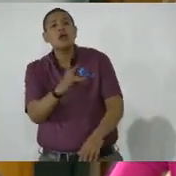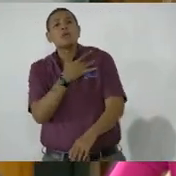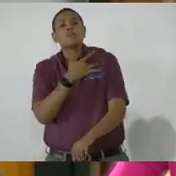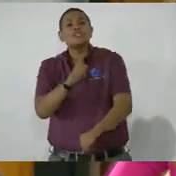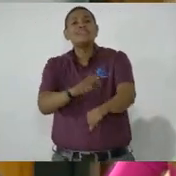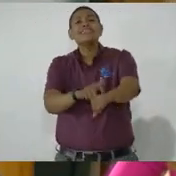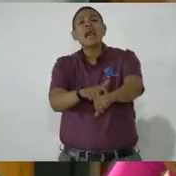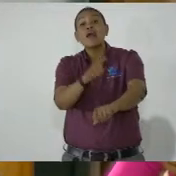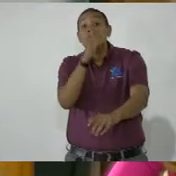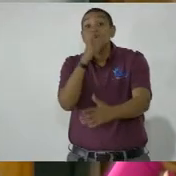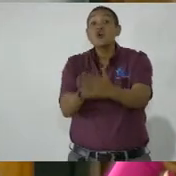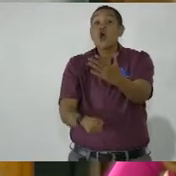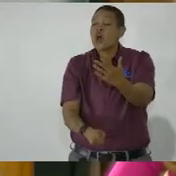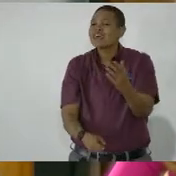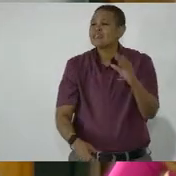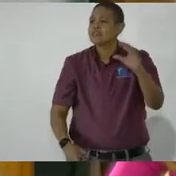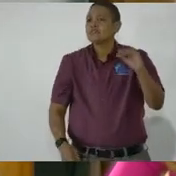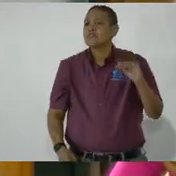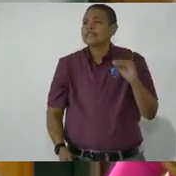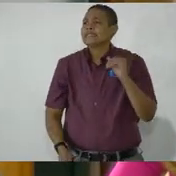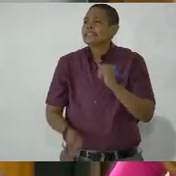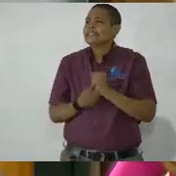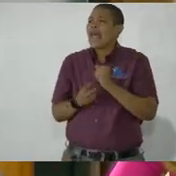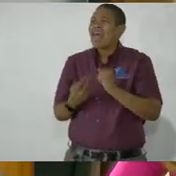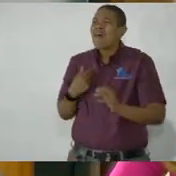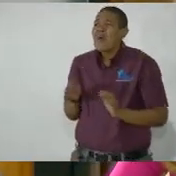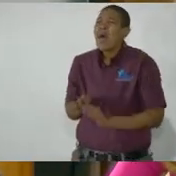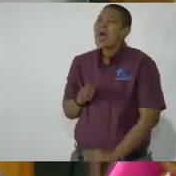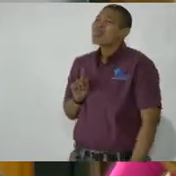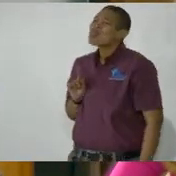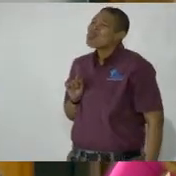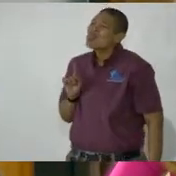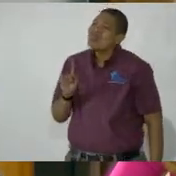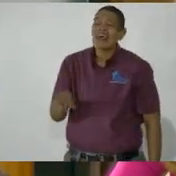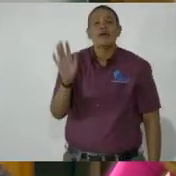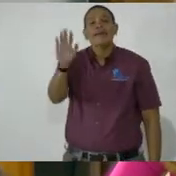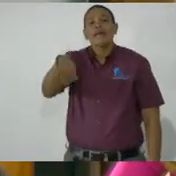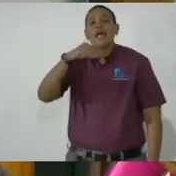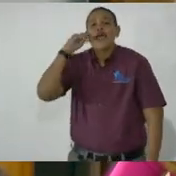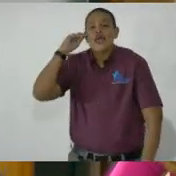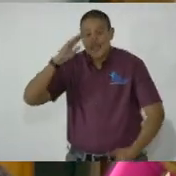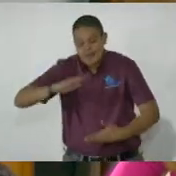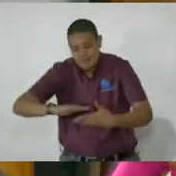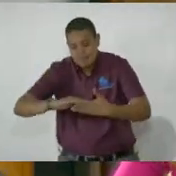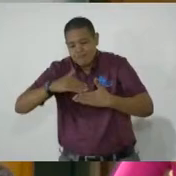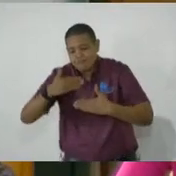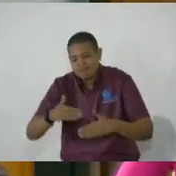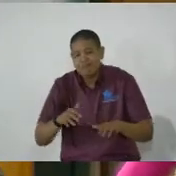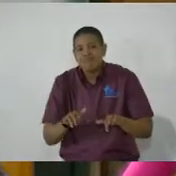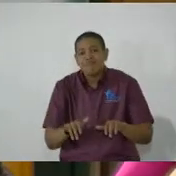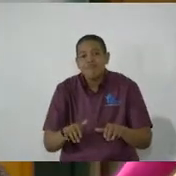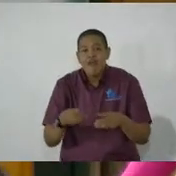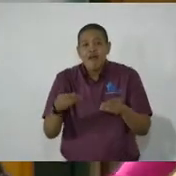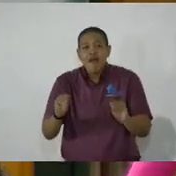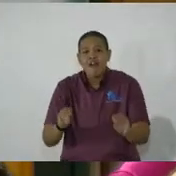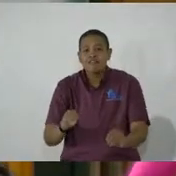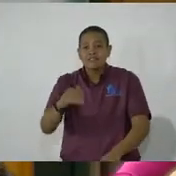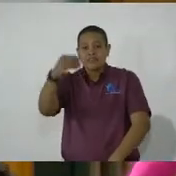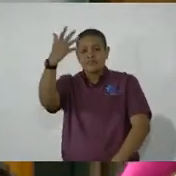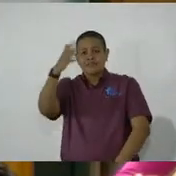cost saved in making their presentation from their homes, offices, or other convenient